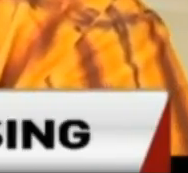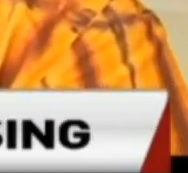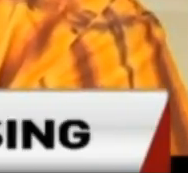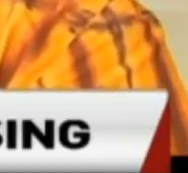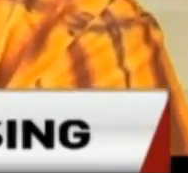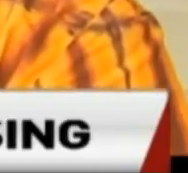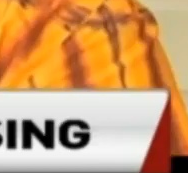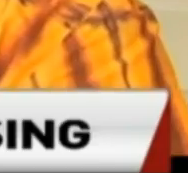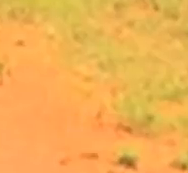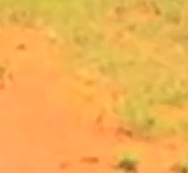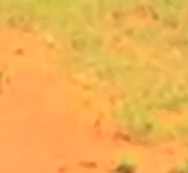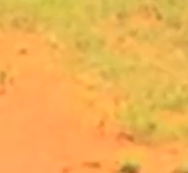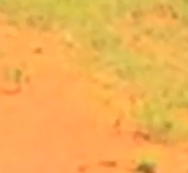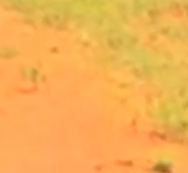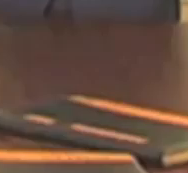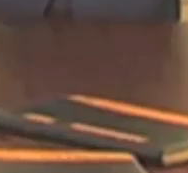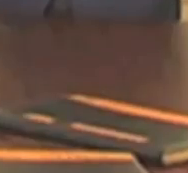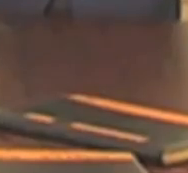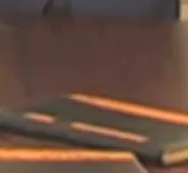is what happened.